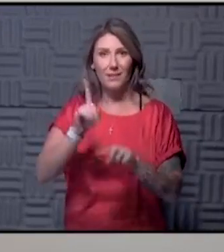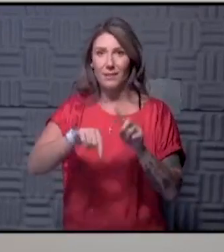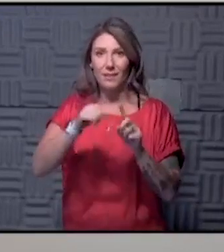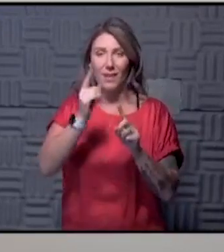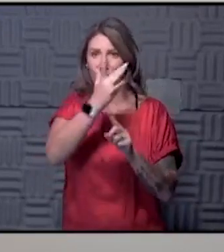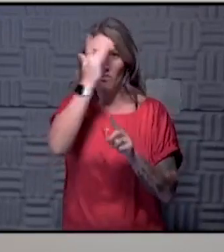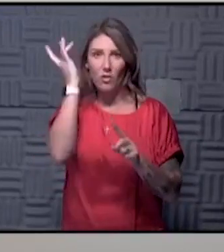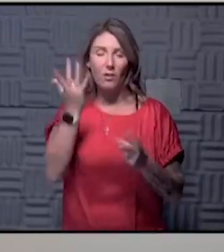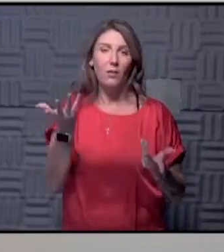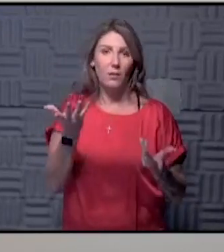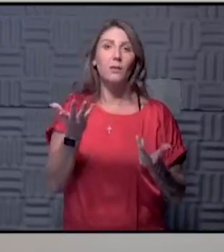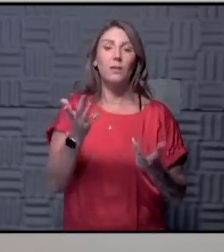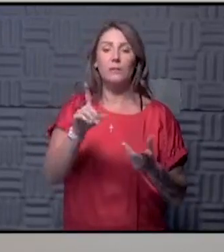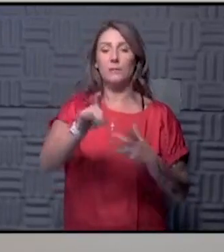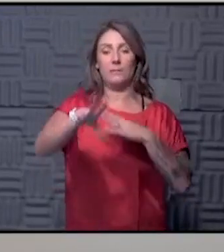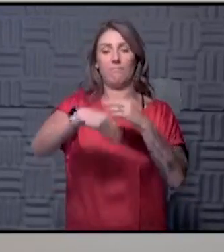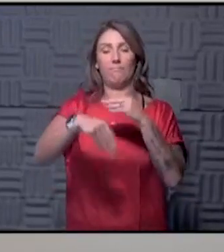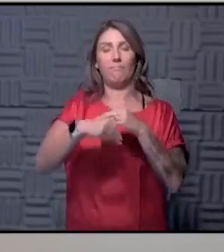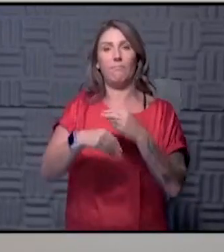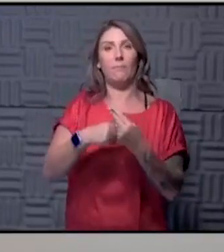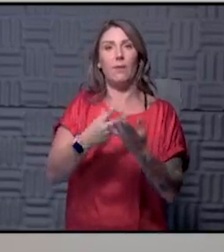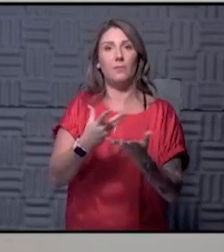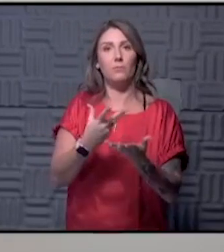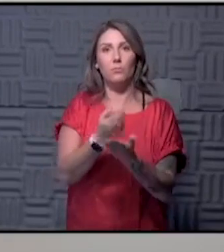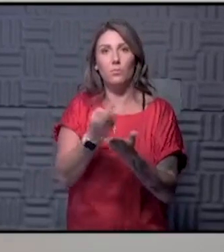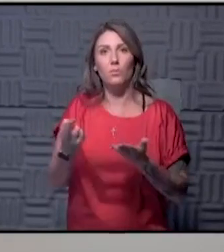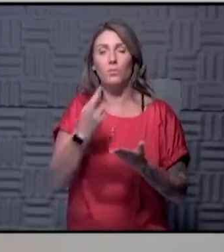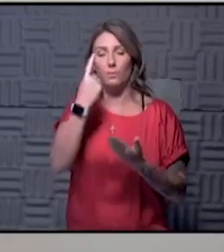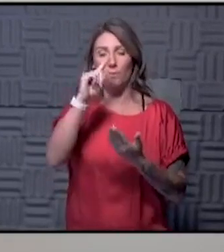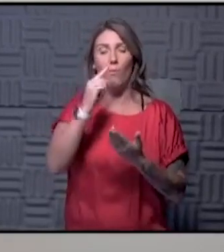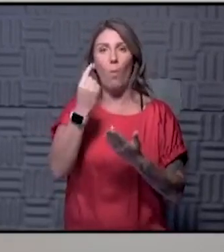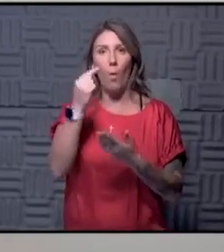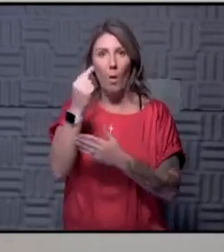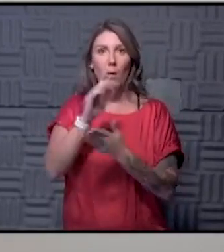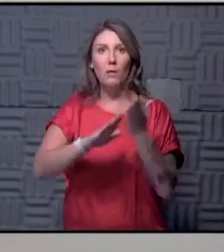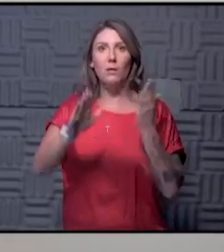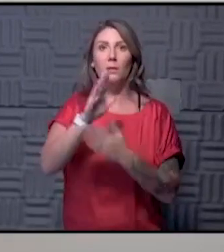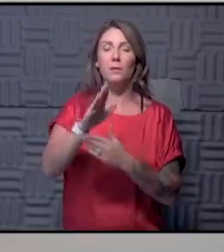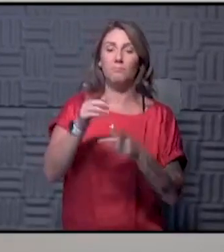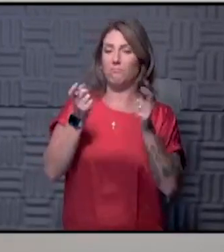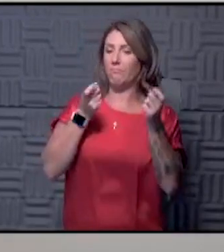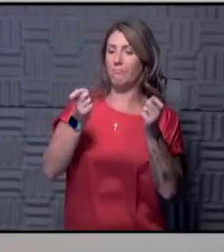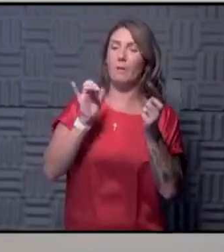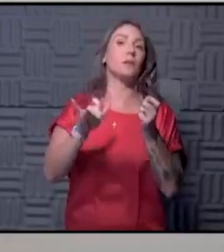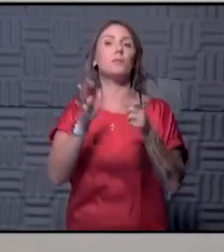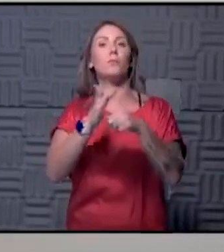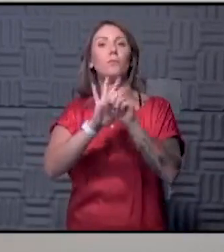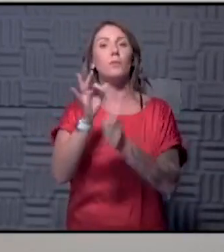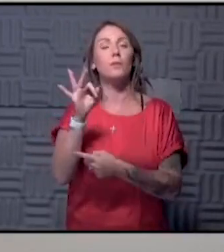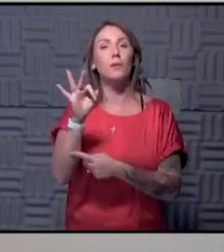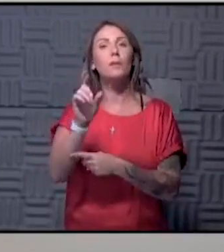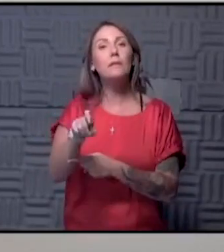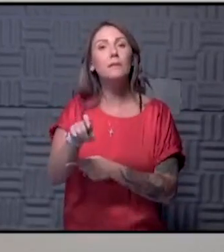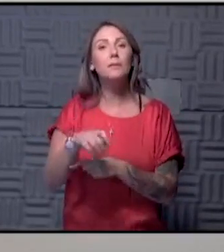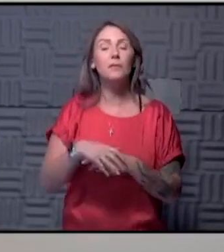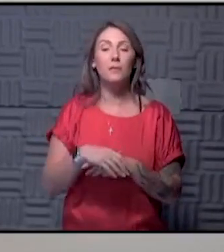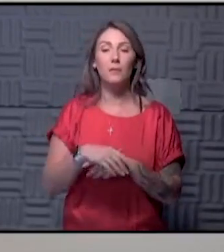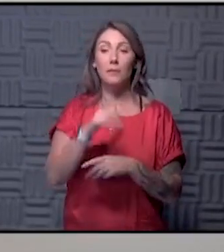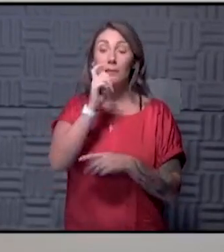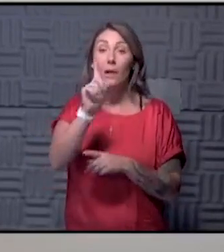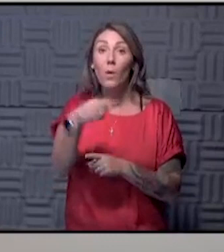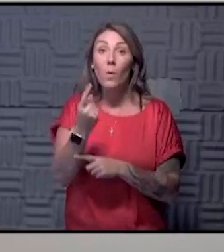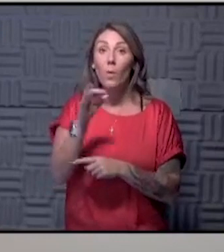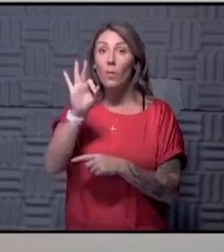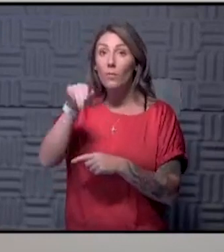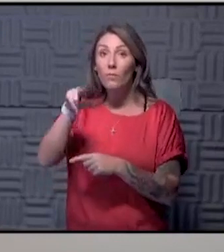it's important that we can add these additional resources to the campus to help manage the COVID needs, but also not only flu,